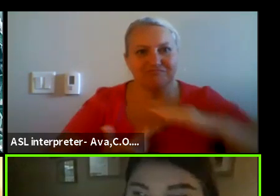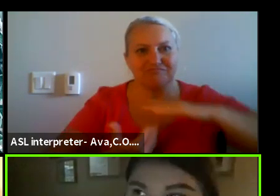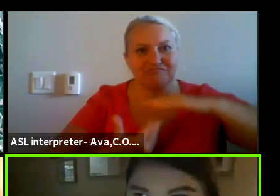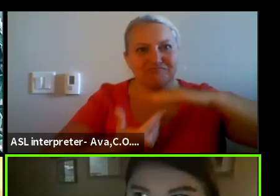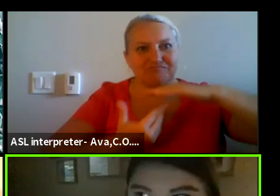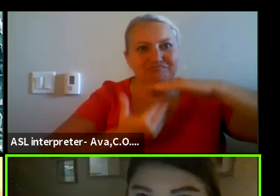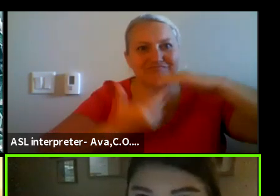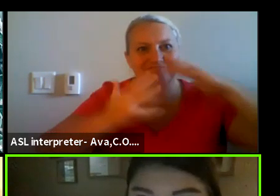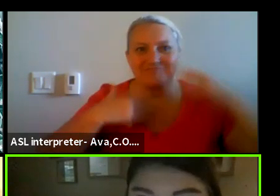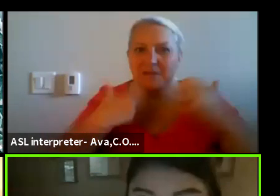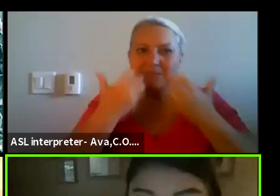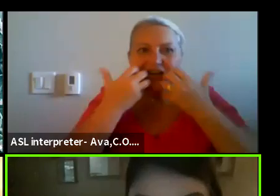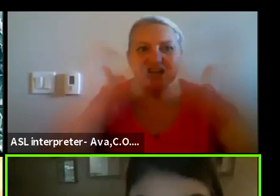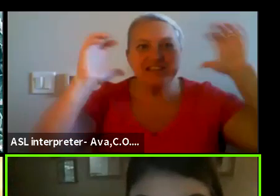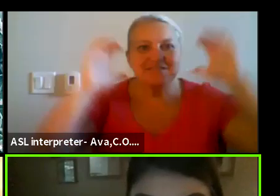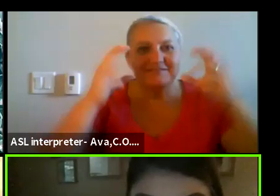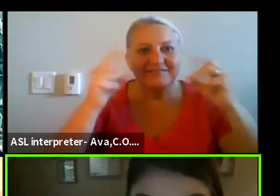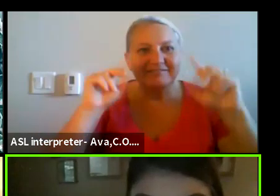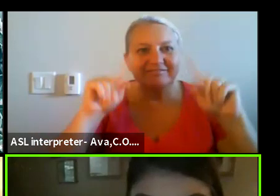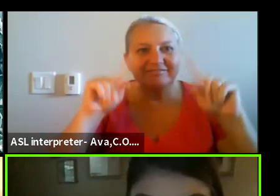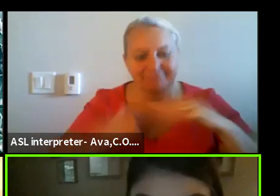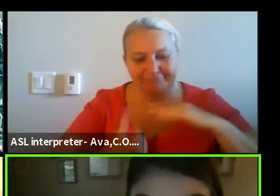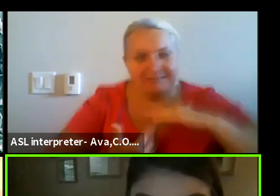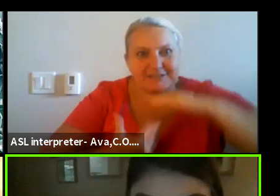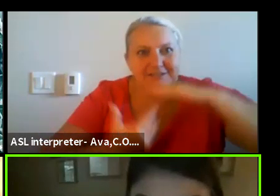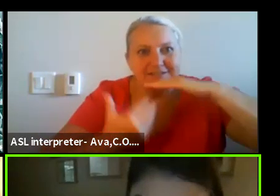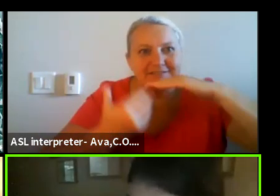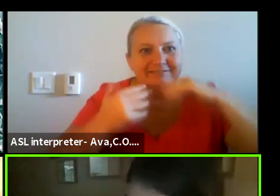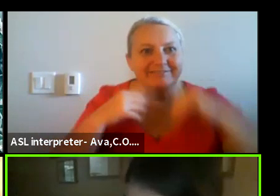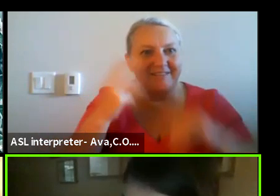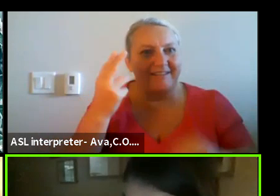Mm-hmm. Very hot. Check. Hot.